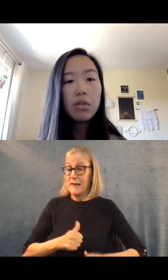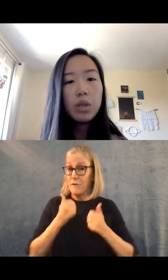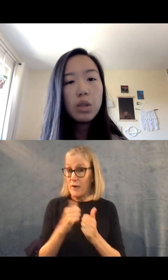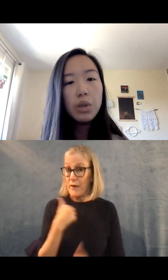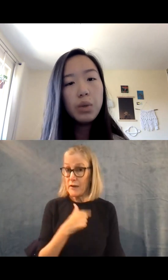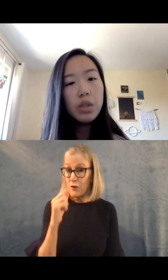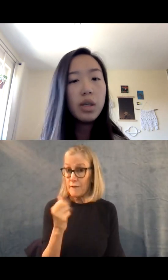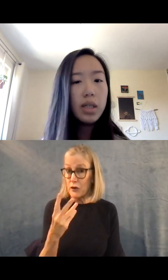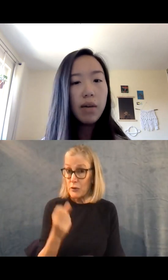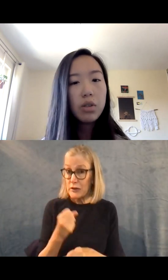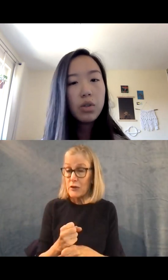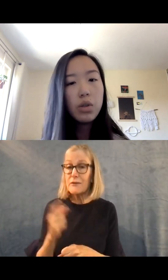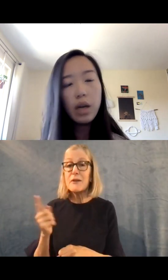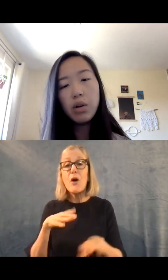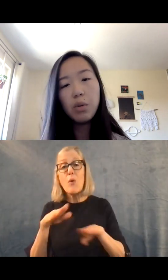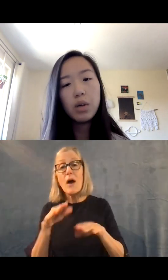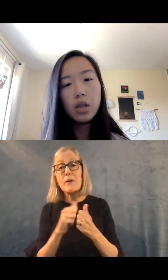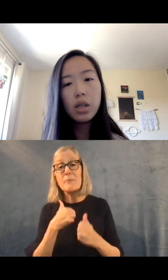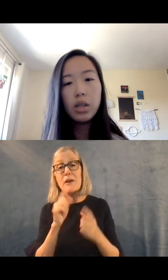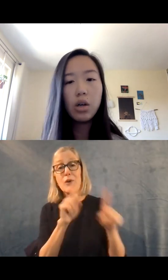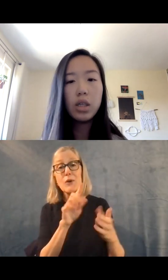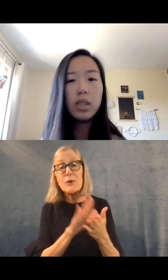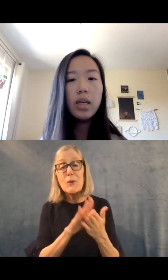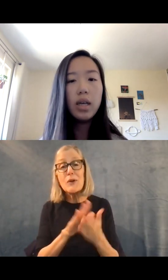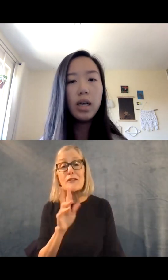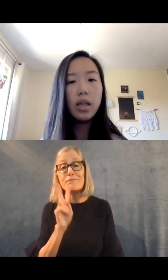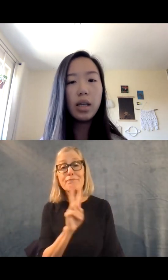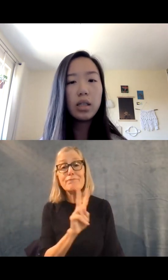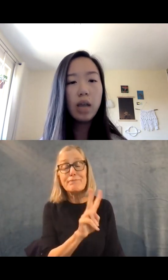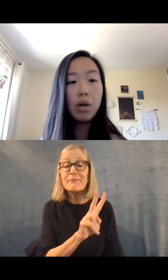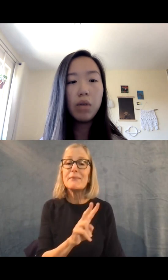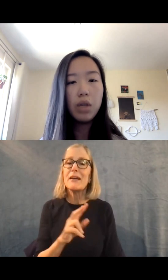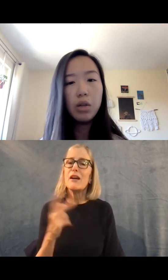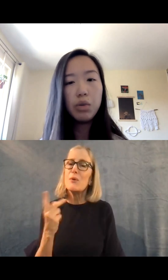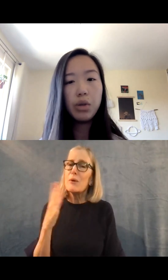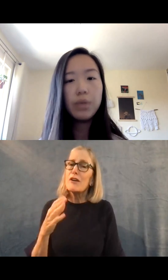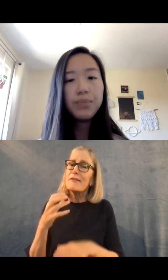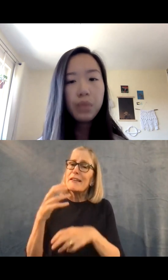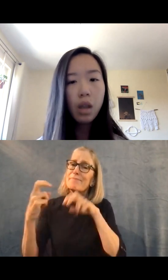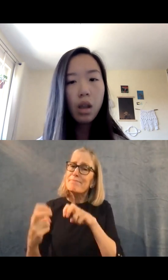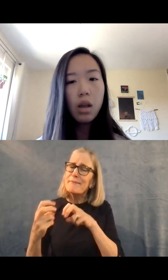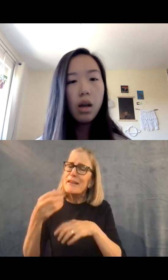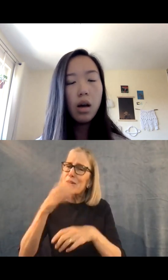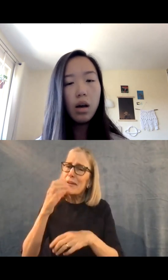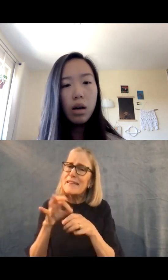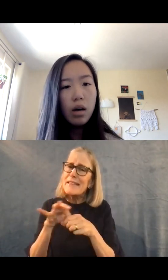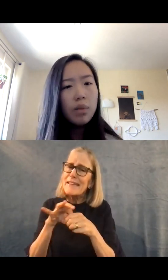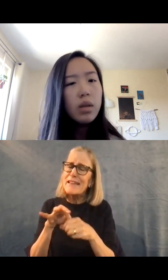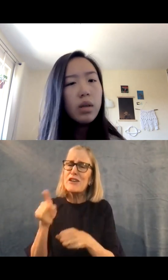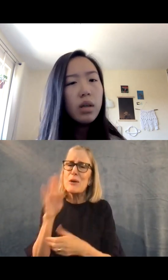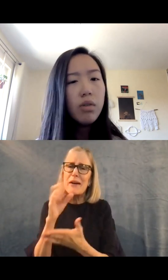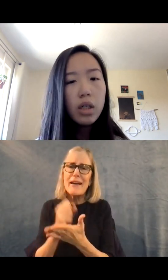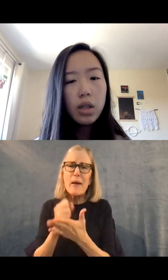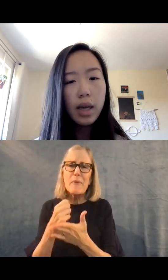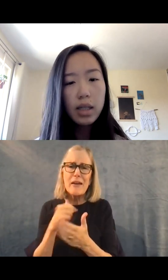And afterwards, we would drink tea after school and I would help her cook and garden. And that's how I got really close with her.